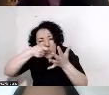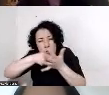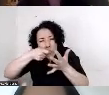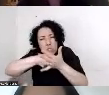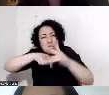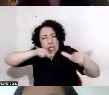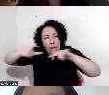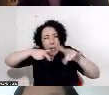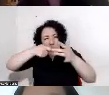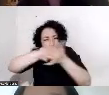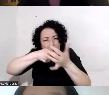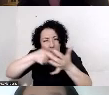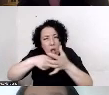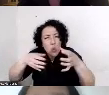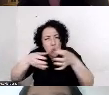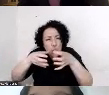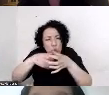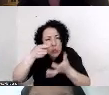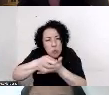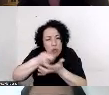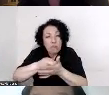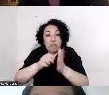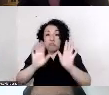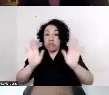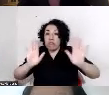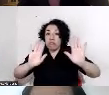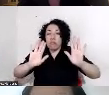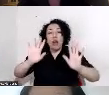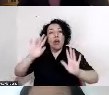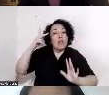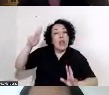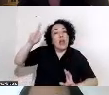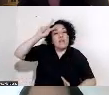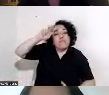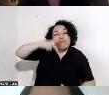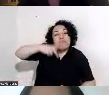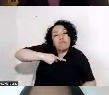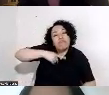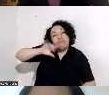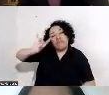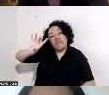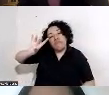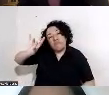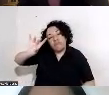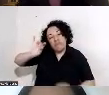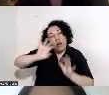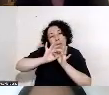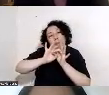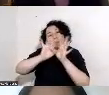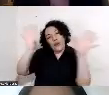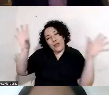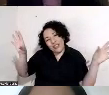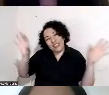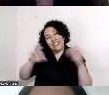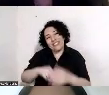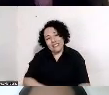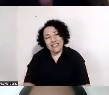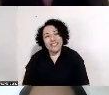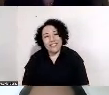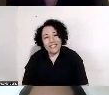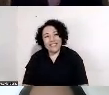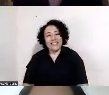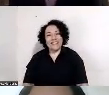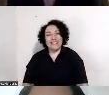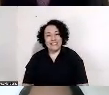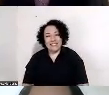sempre que puder, faça com que eles tenham projetos individuais independentes. If you're going to use groups, let them pick the people they're